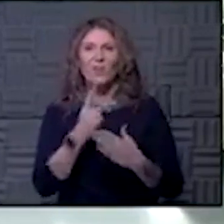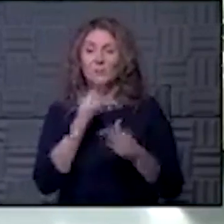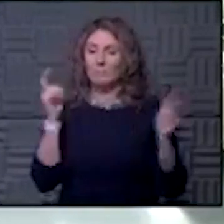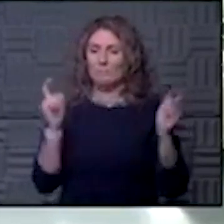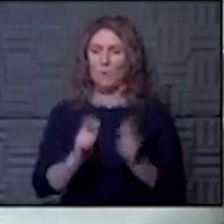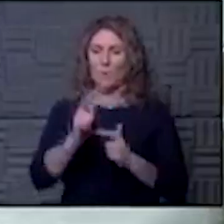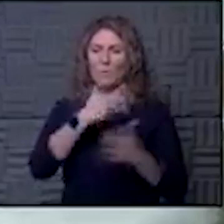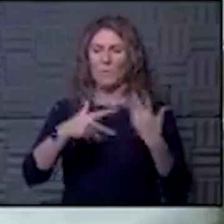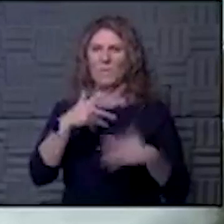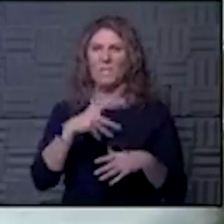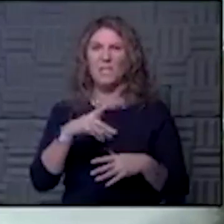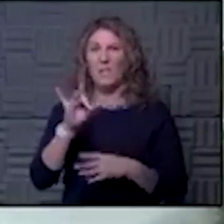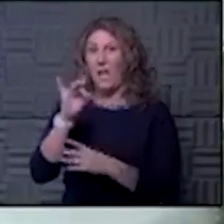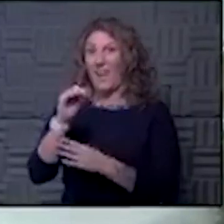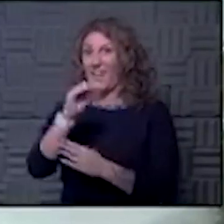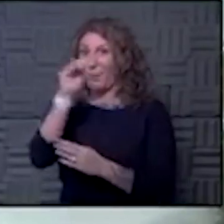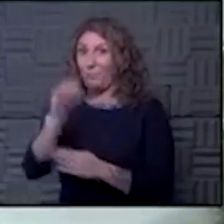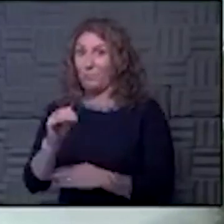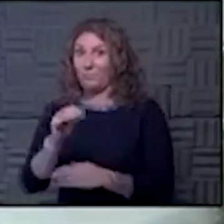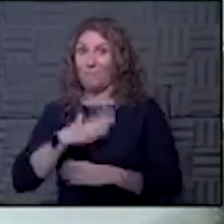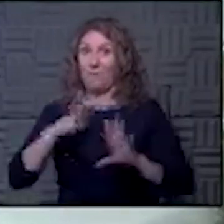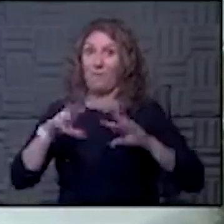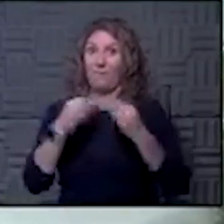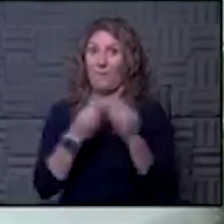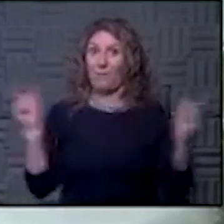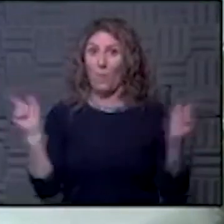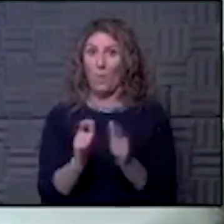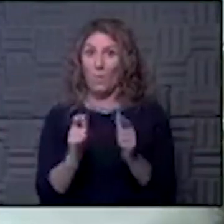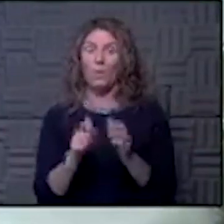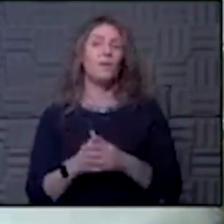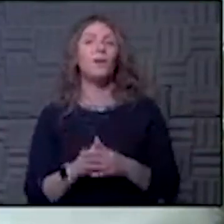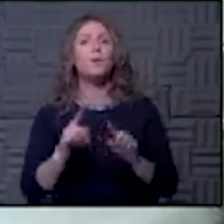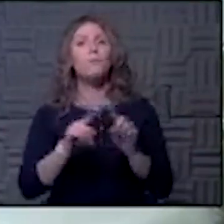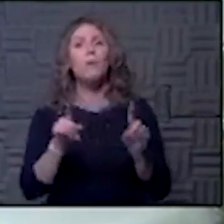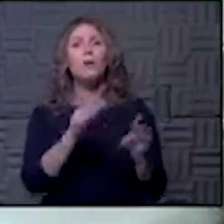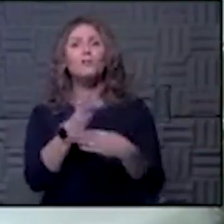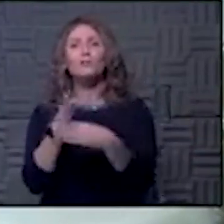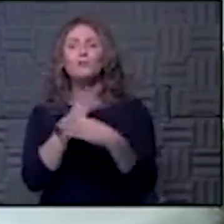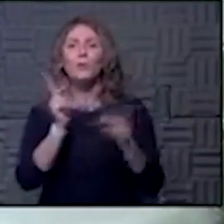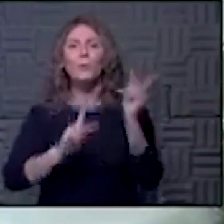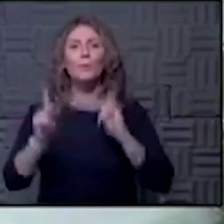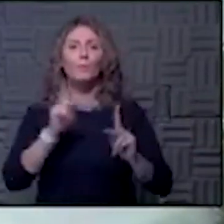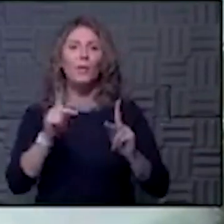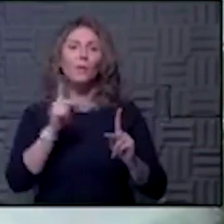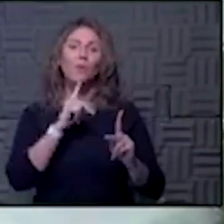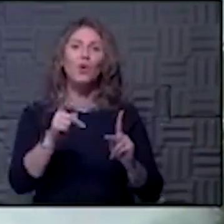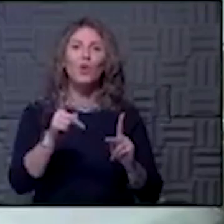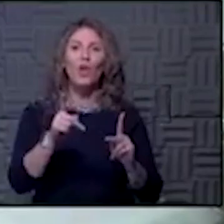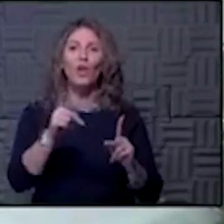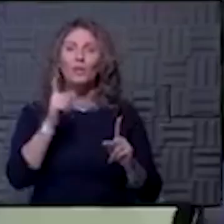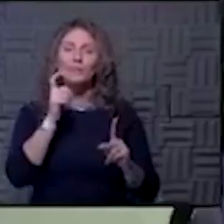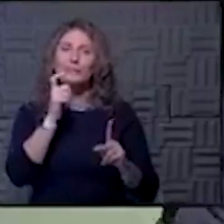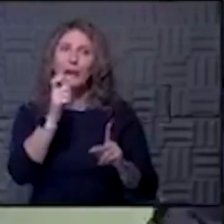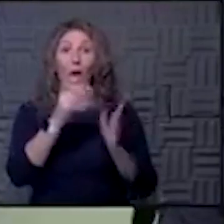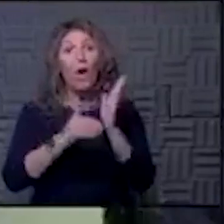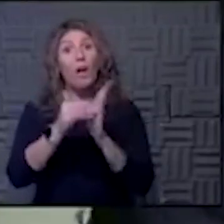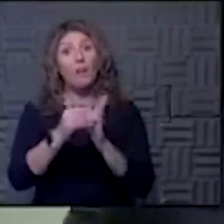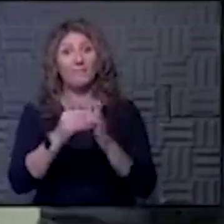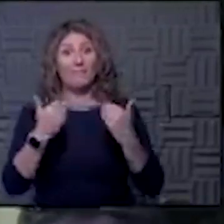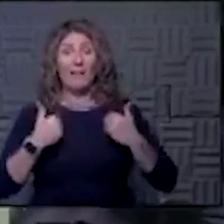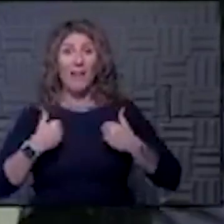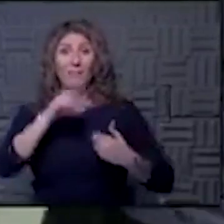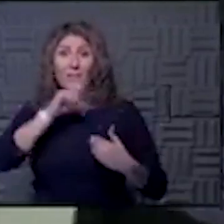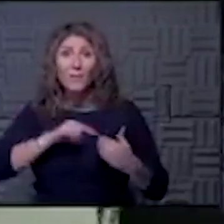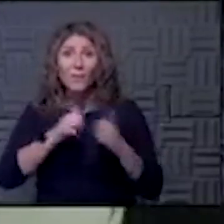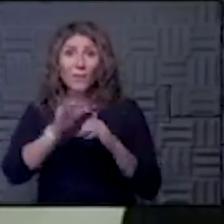this year. We were down by about 80%. But I also wanted to share some video from people who seldom get to spend Thanksgiving with